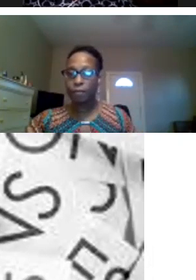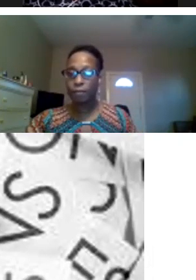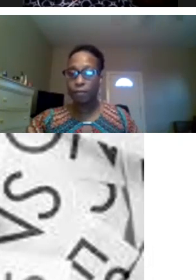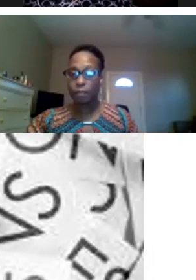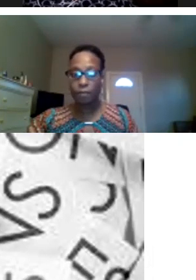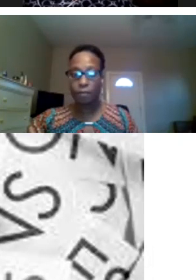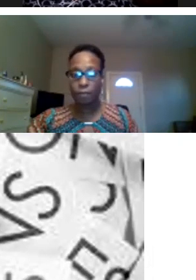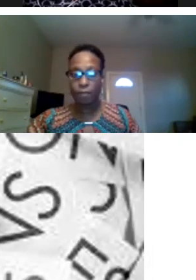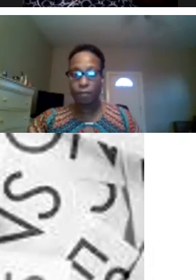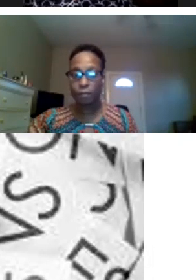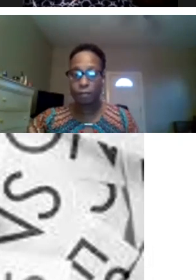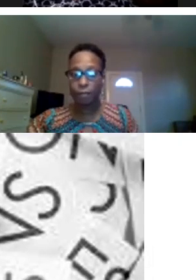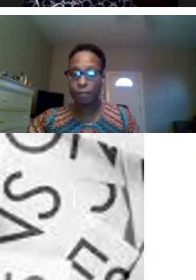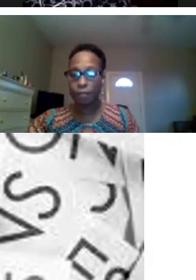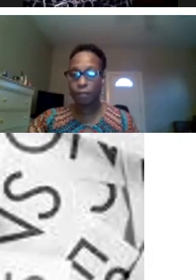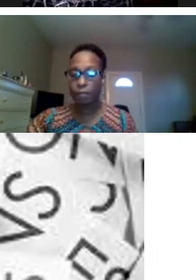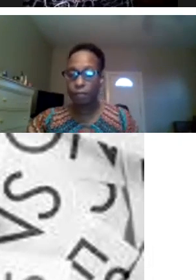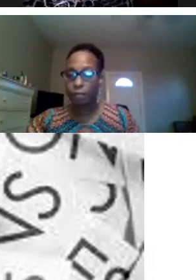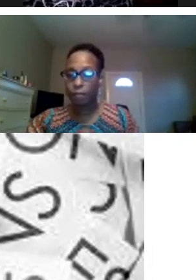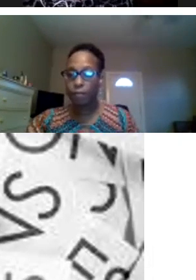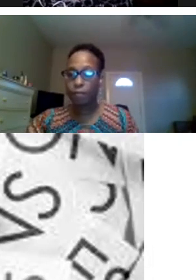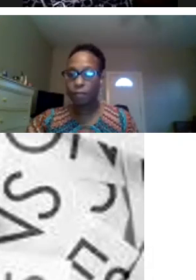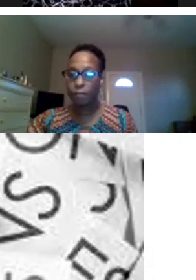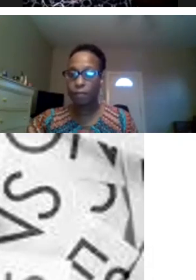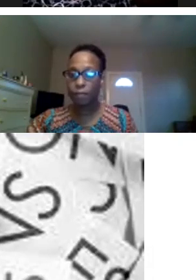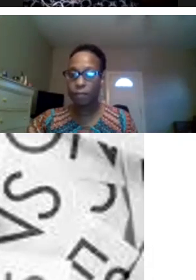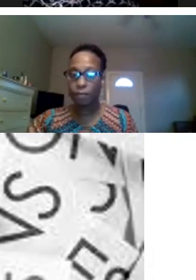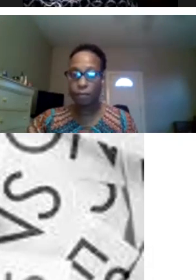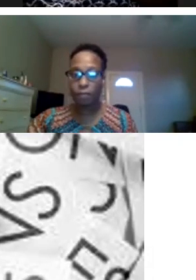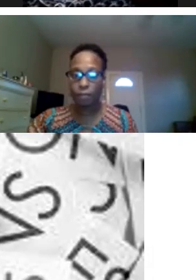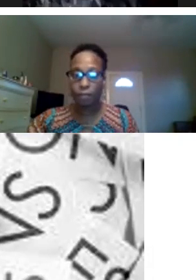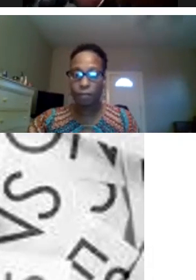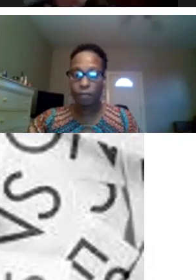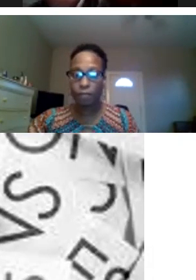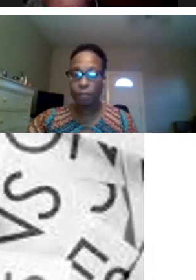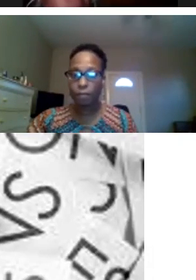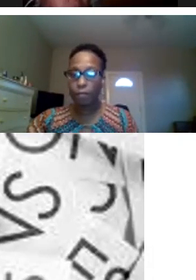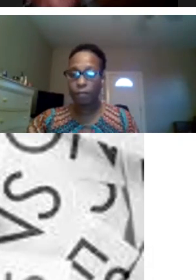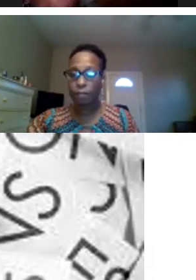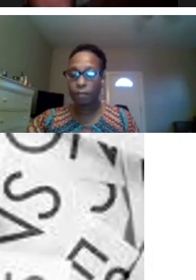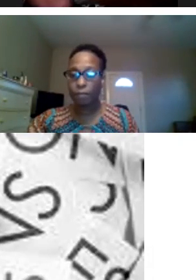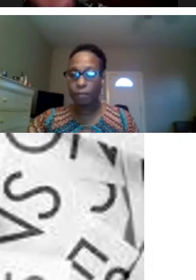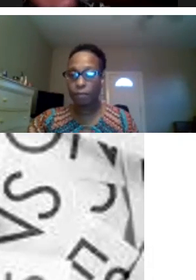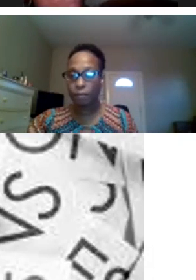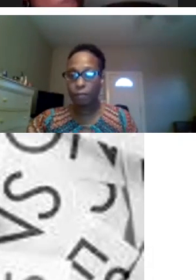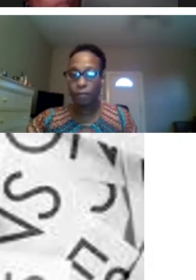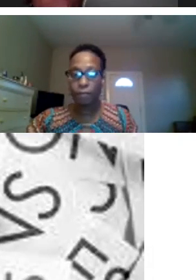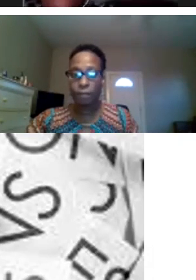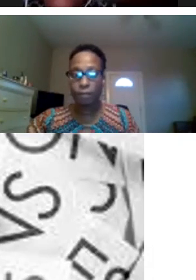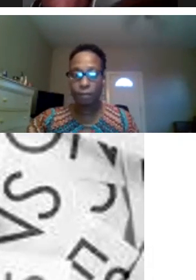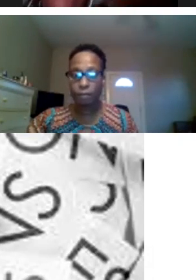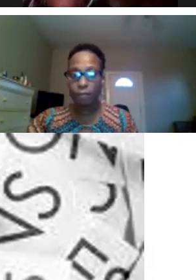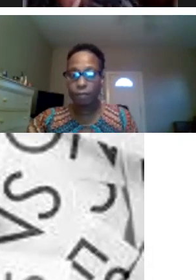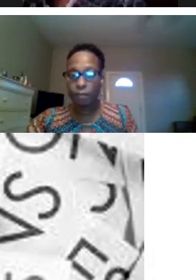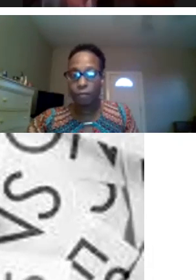throughout the town hall meeting or, you know, the general consensus. And if you're spread out, then you may